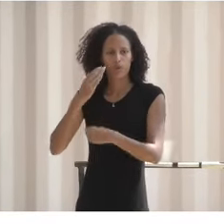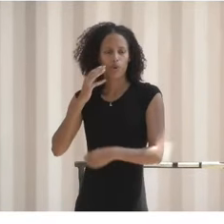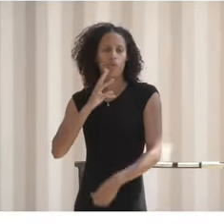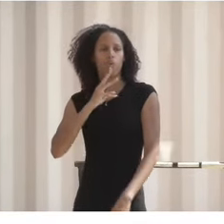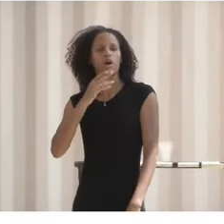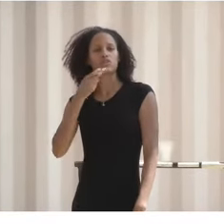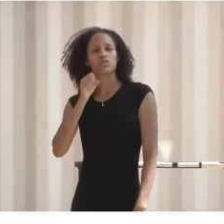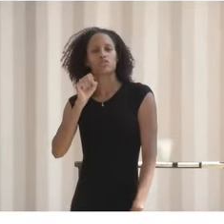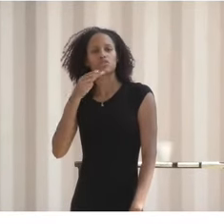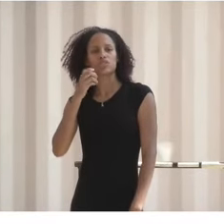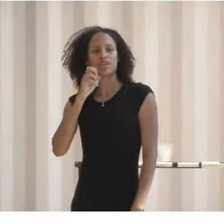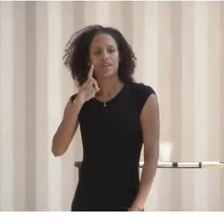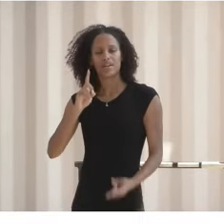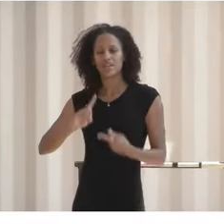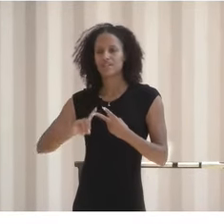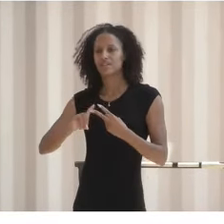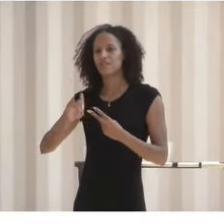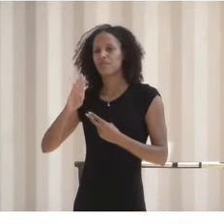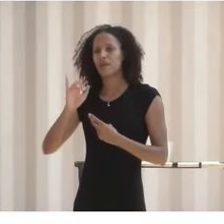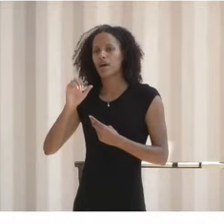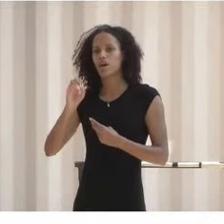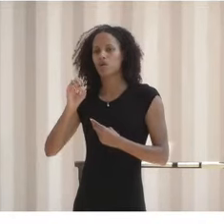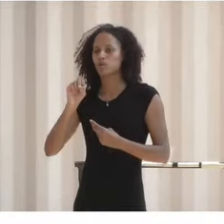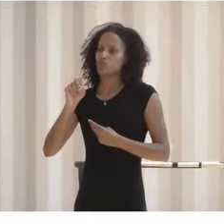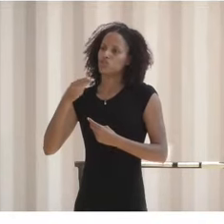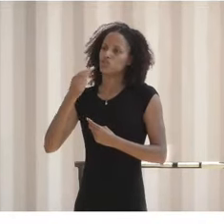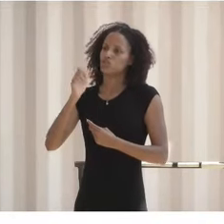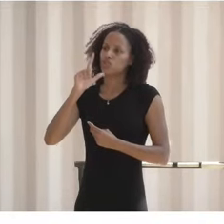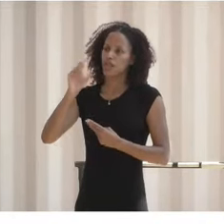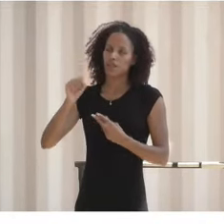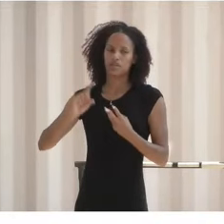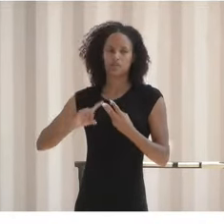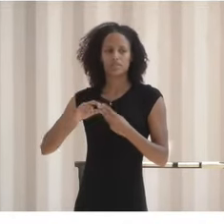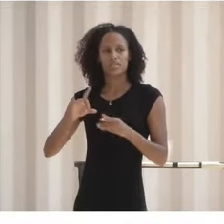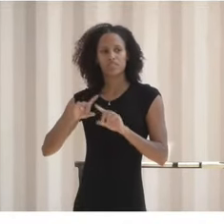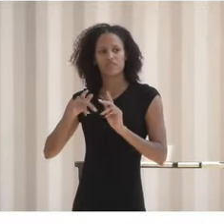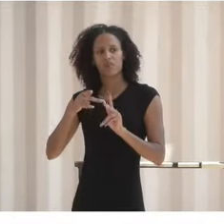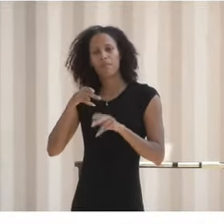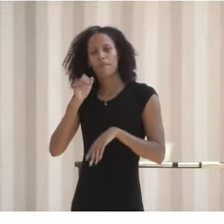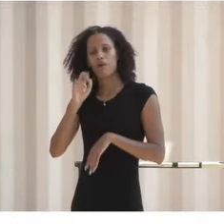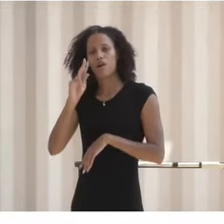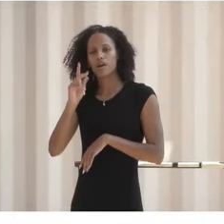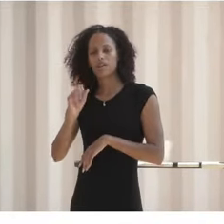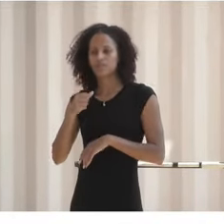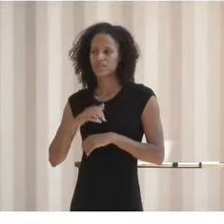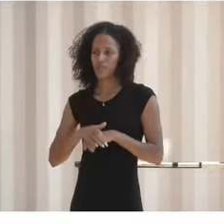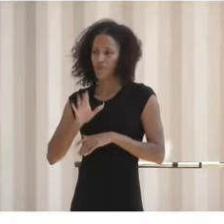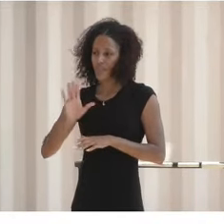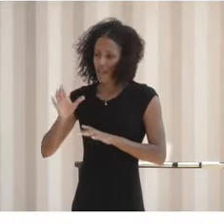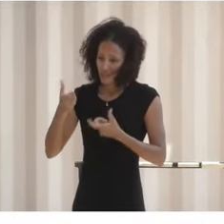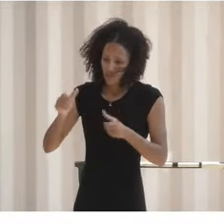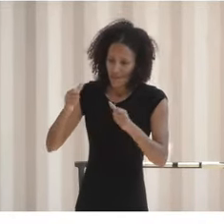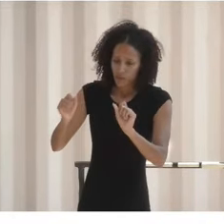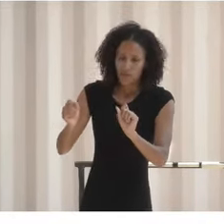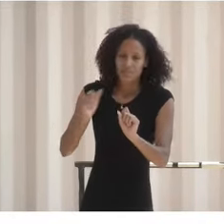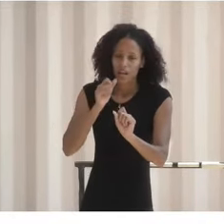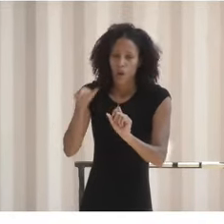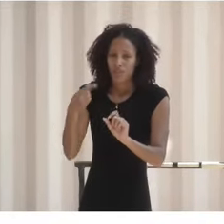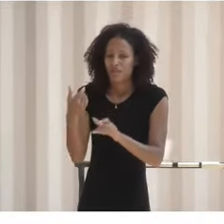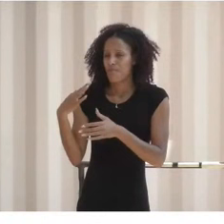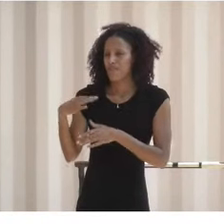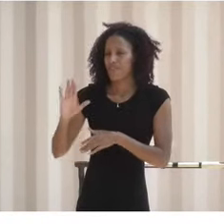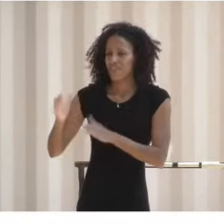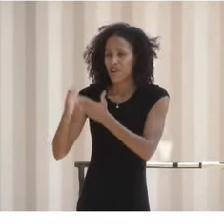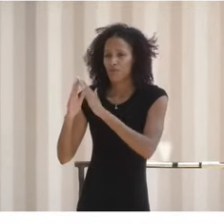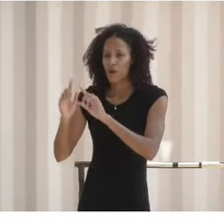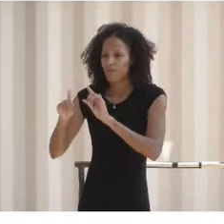with habitat-rich bioswales, rain gardens, daylighted creeks, and floodable parks. Their efforts not only benefit their own neighborhood,